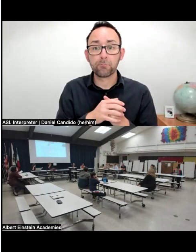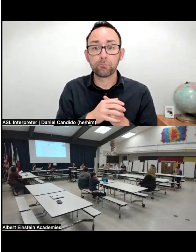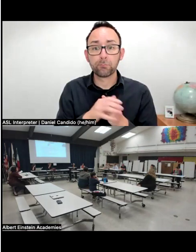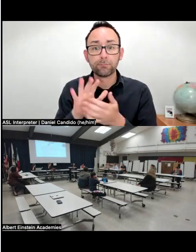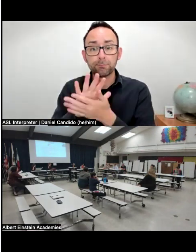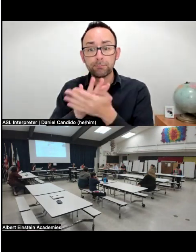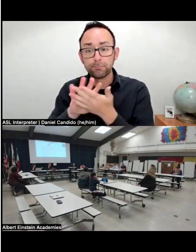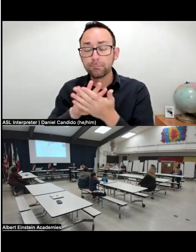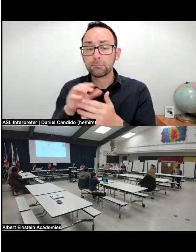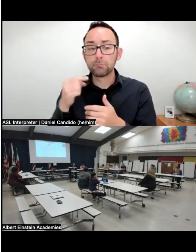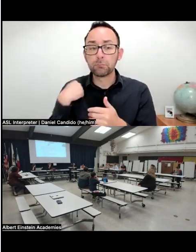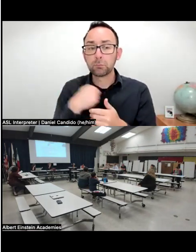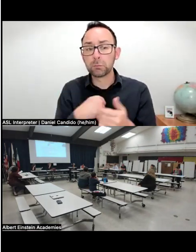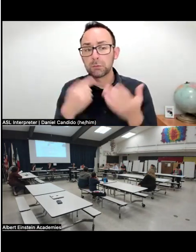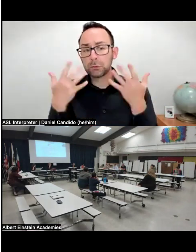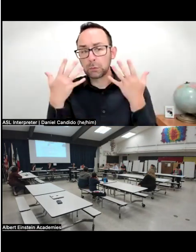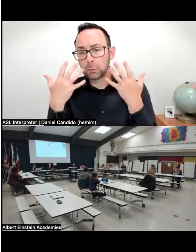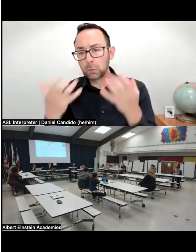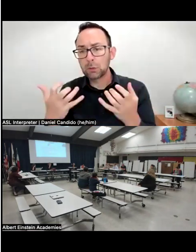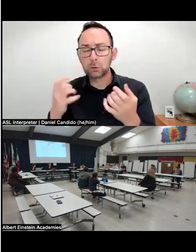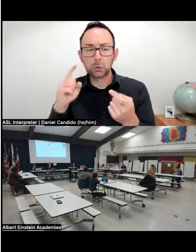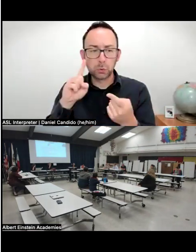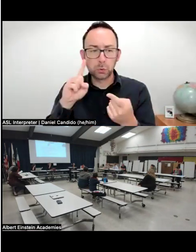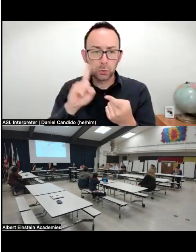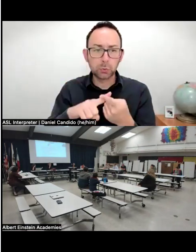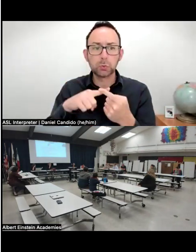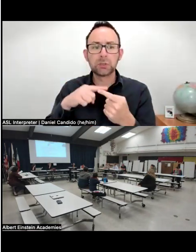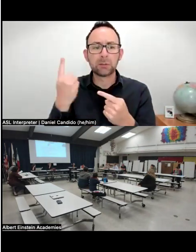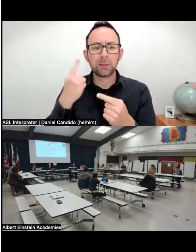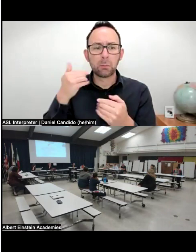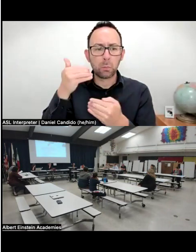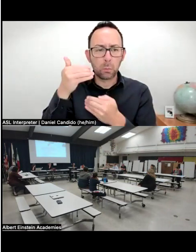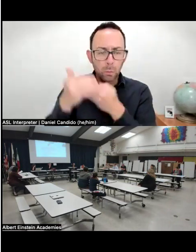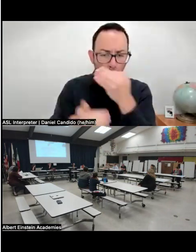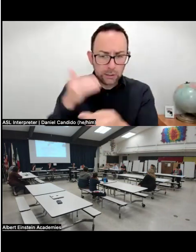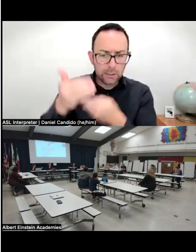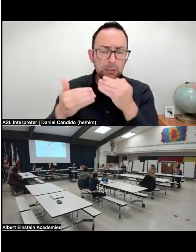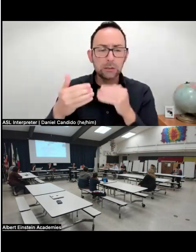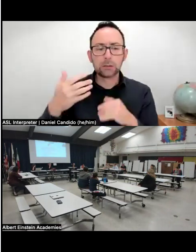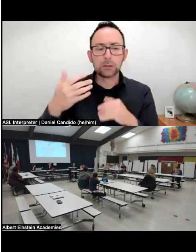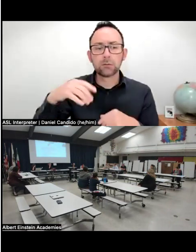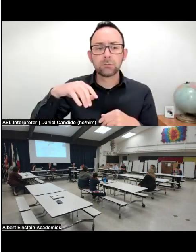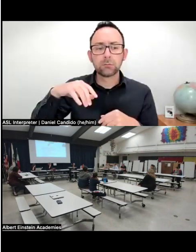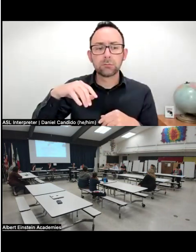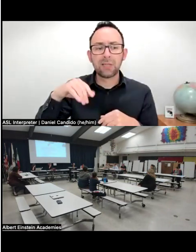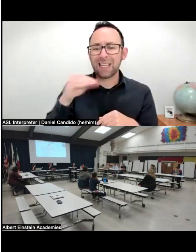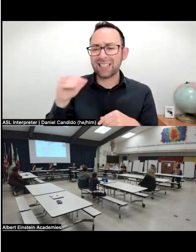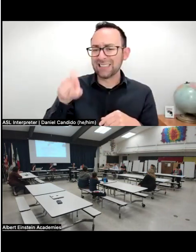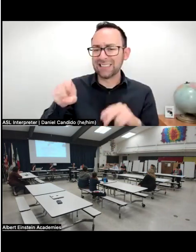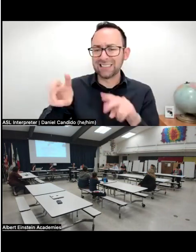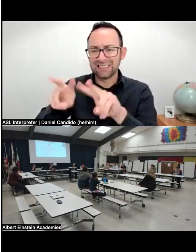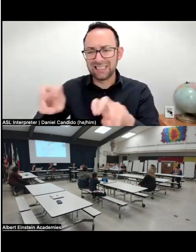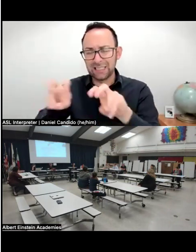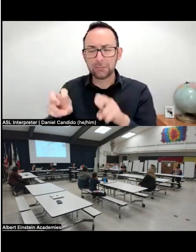wanted to mirror the process model for us in their DLAC needs assessment. And although